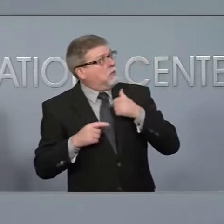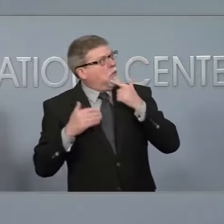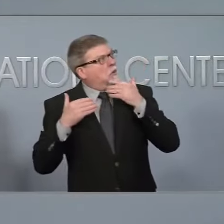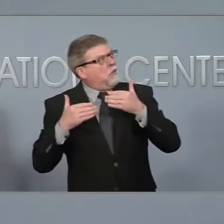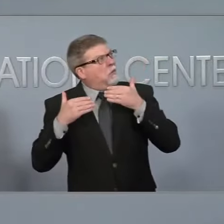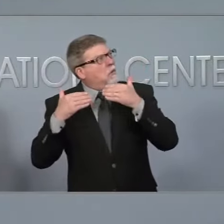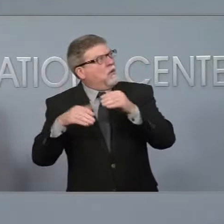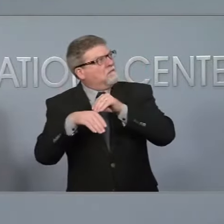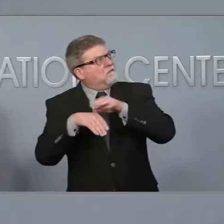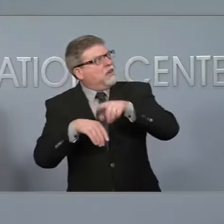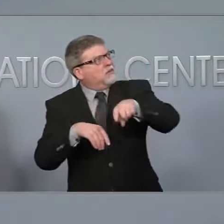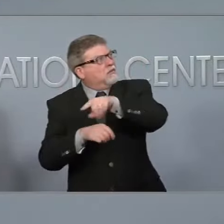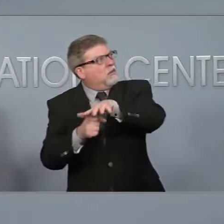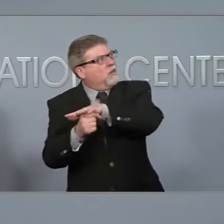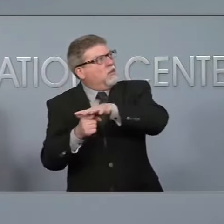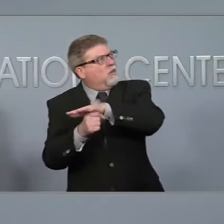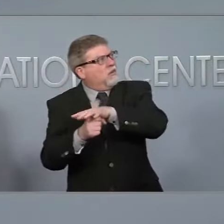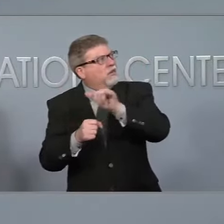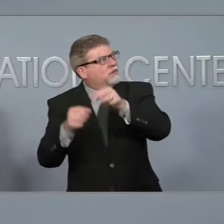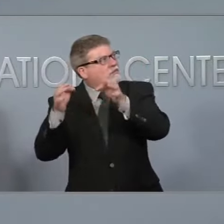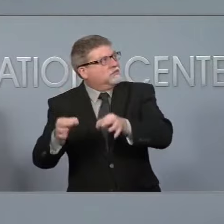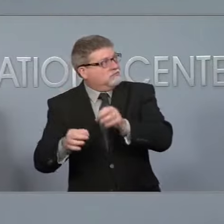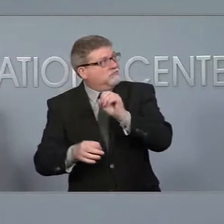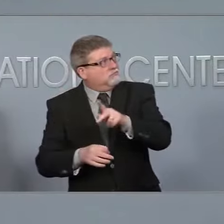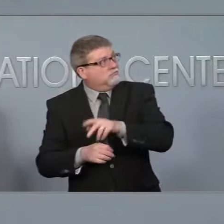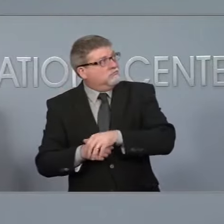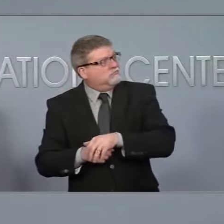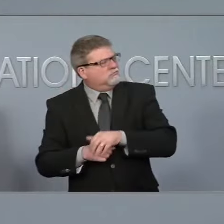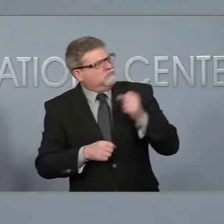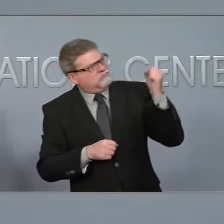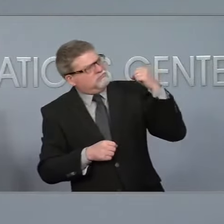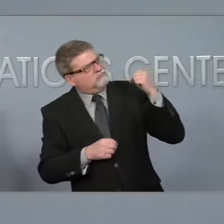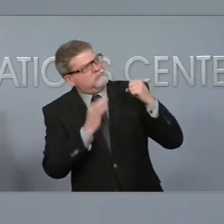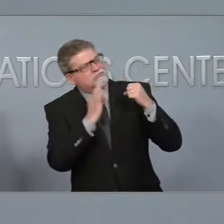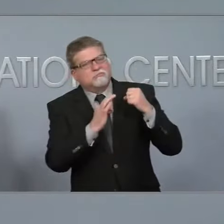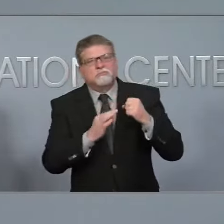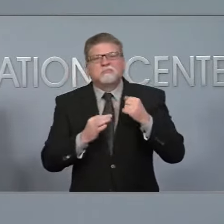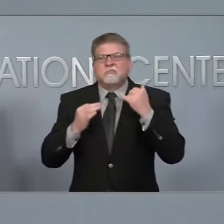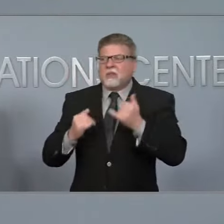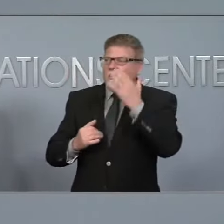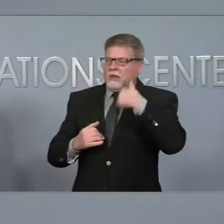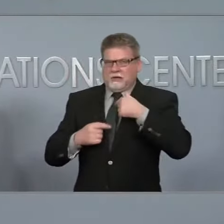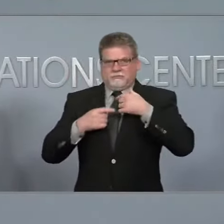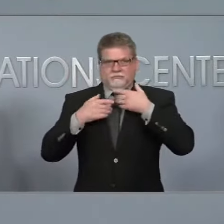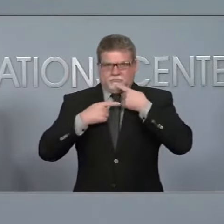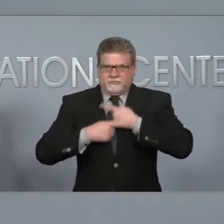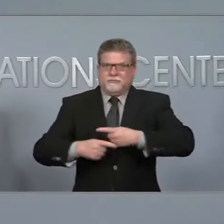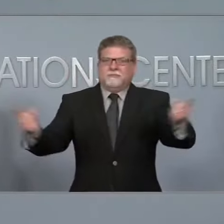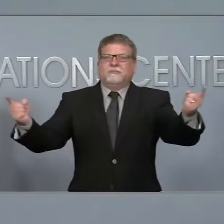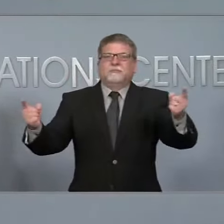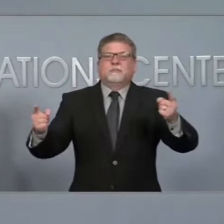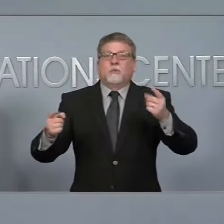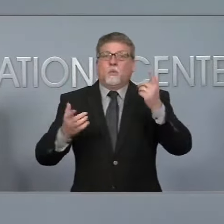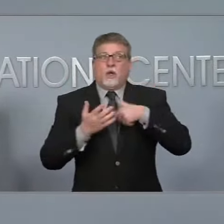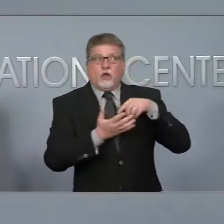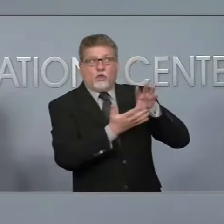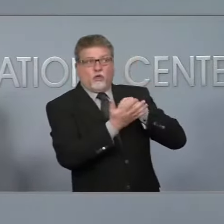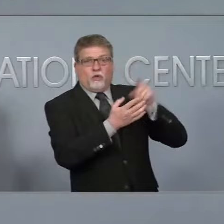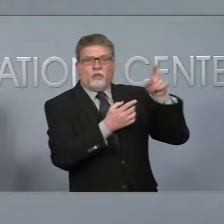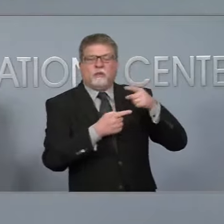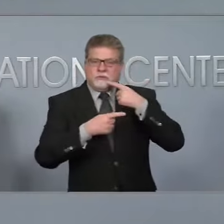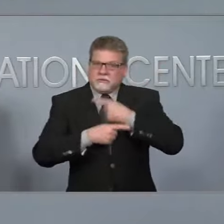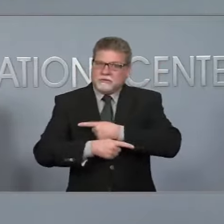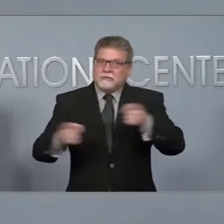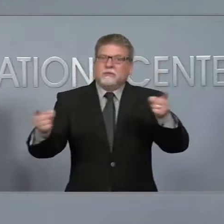that guidance, and I think make those positive decisions that will not only